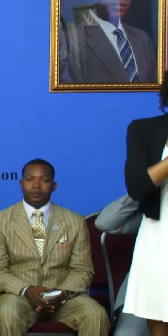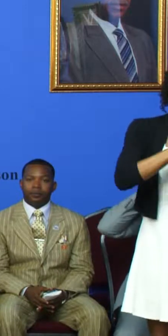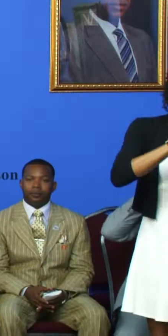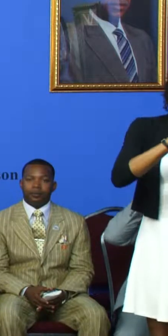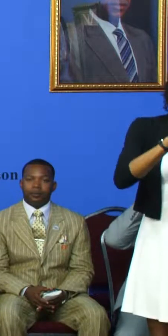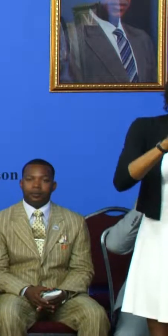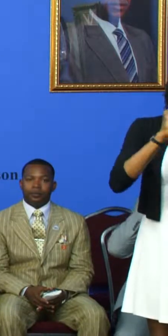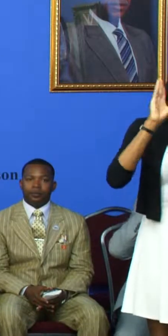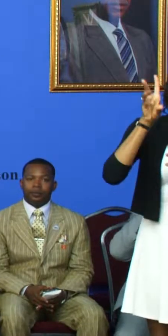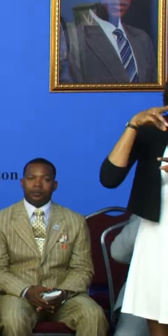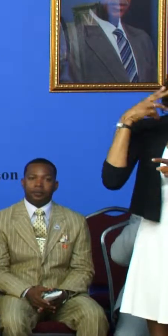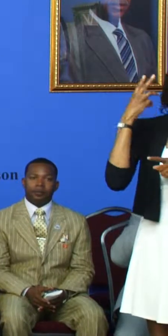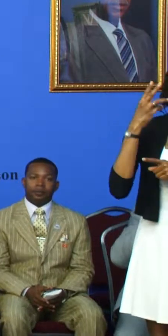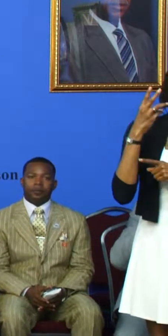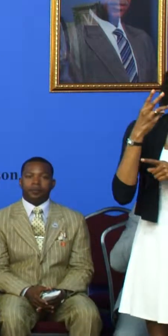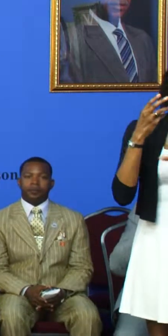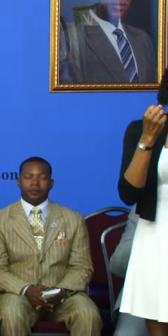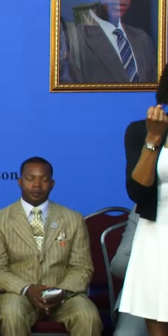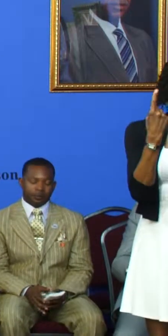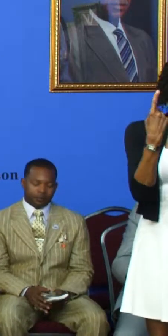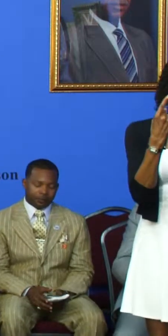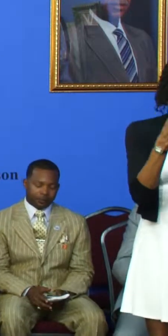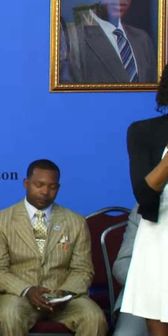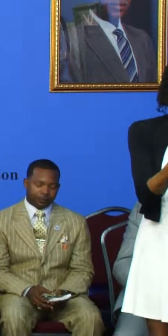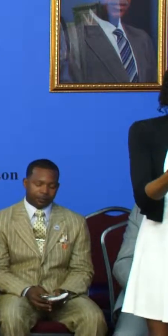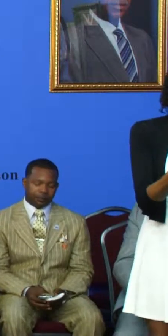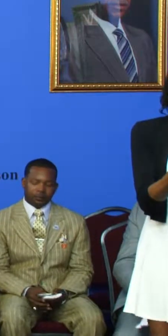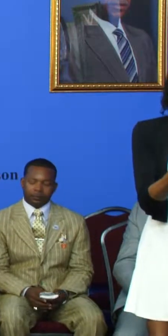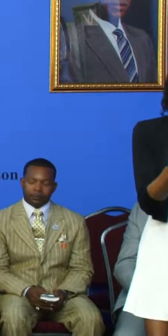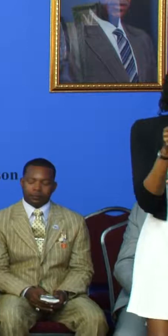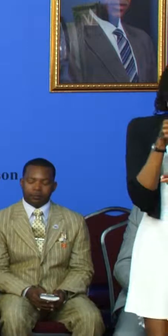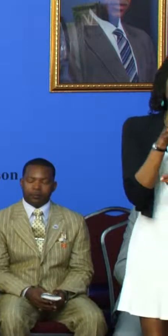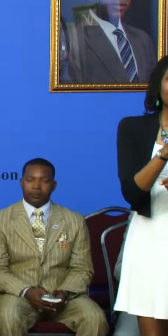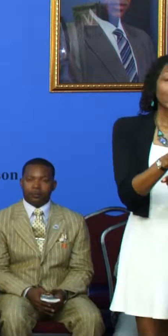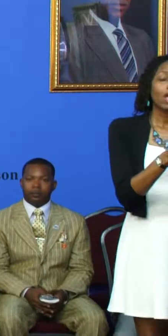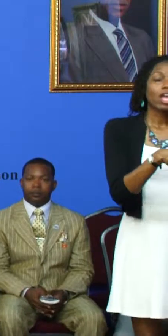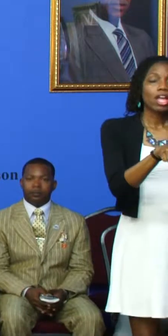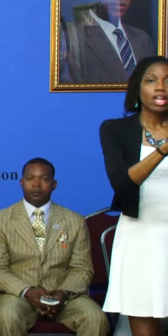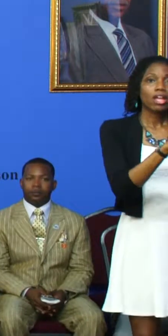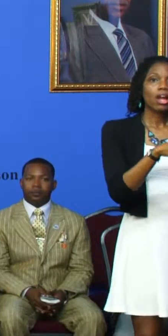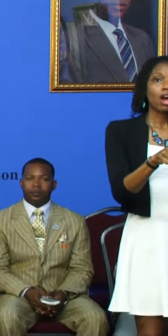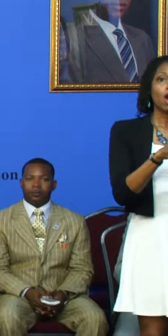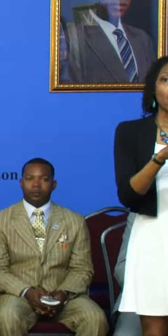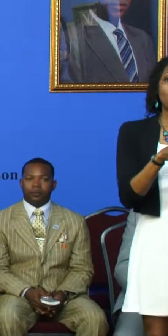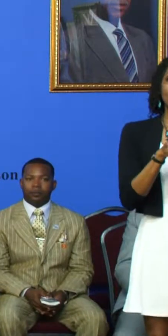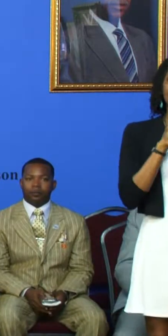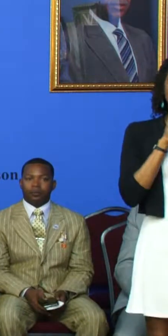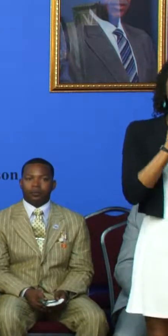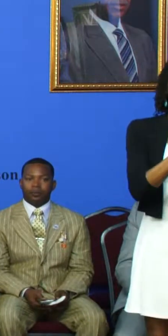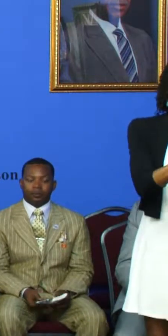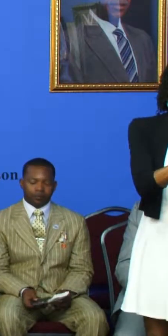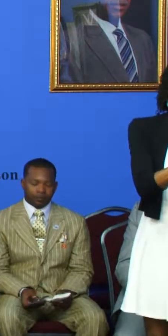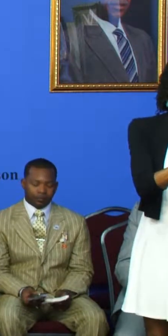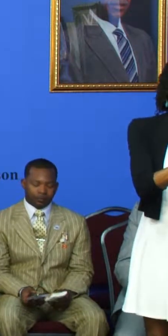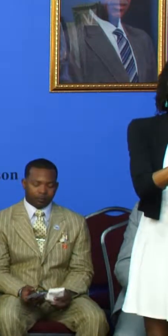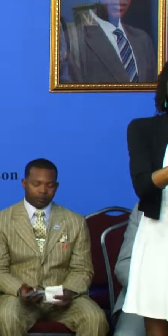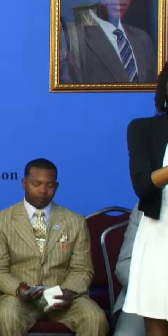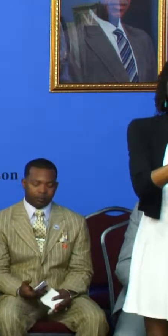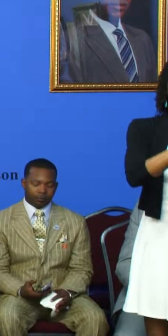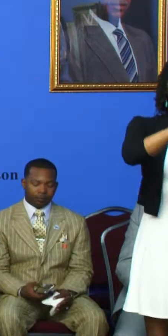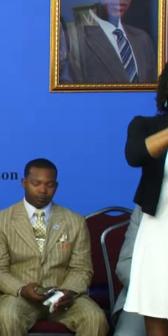They are confirming members of the administration. They're